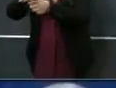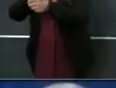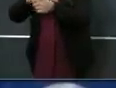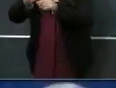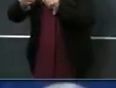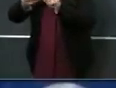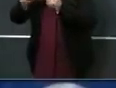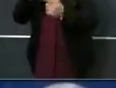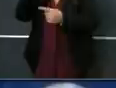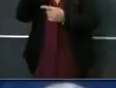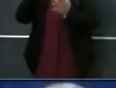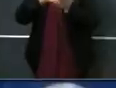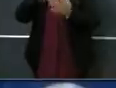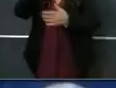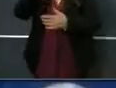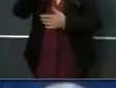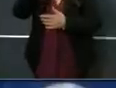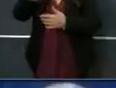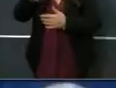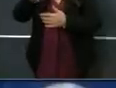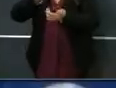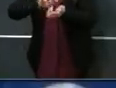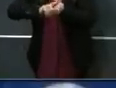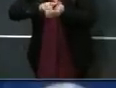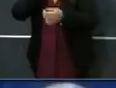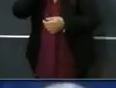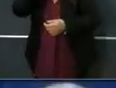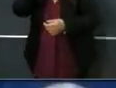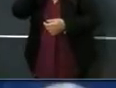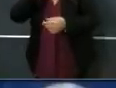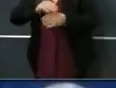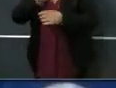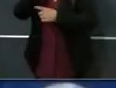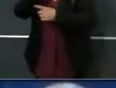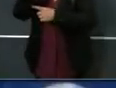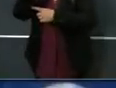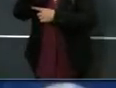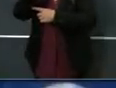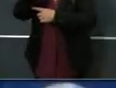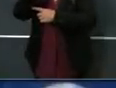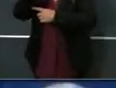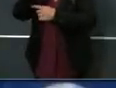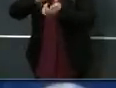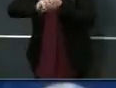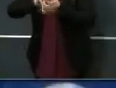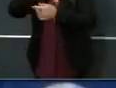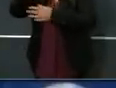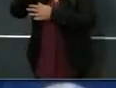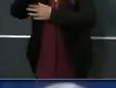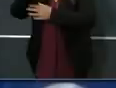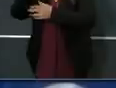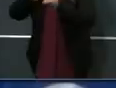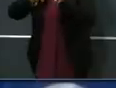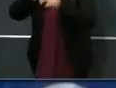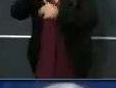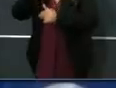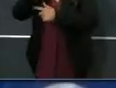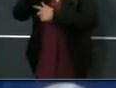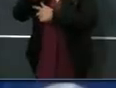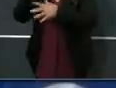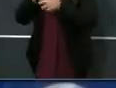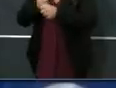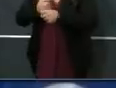facilities, 1,224 skilled nursing facilities. We'll get the rest of that information out, but we provided them by